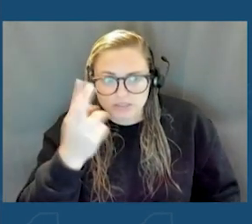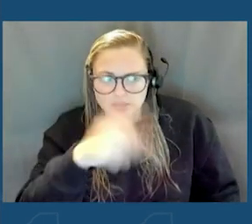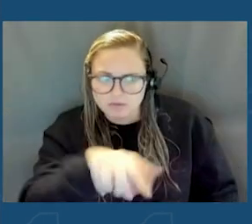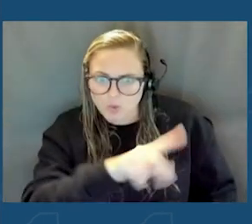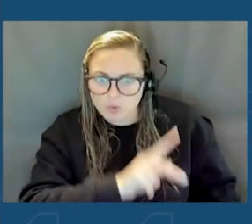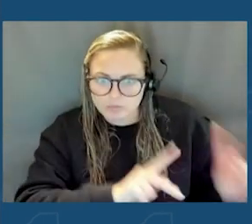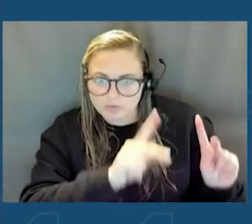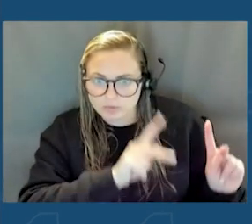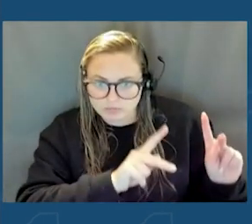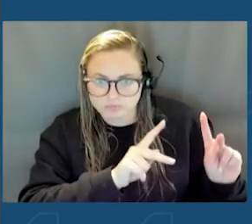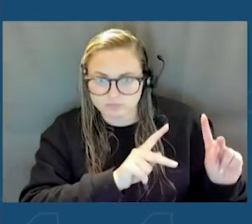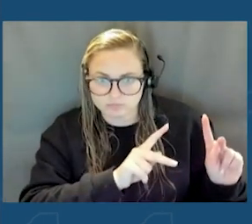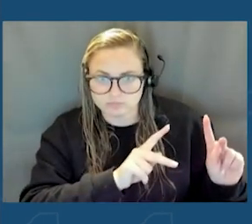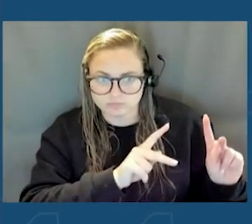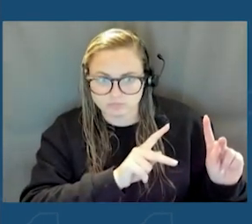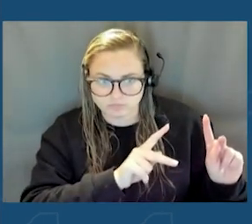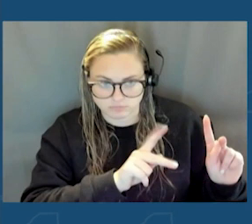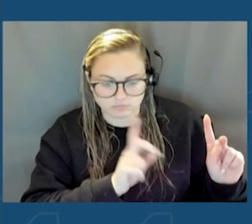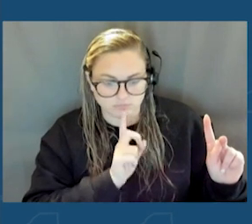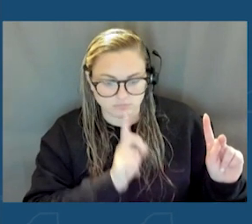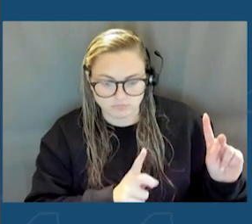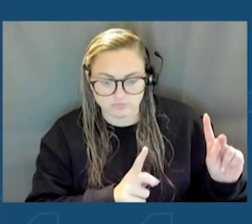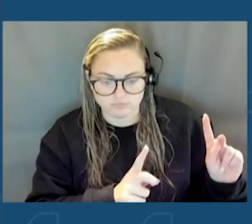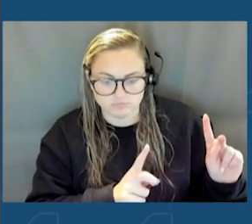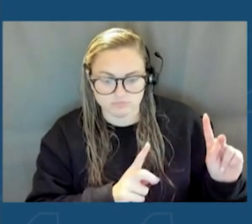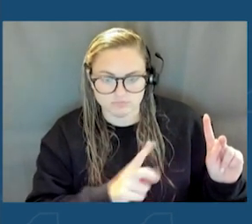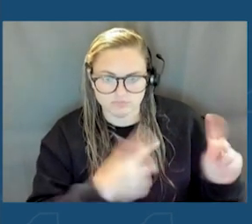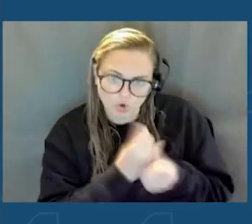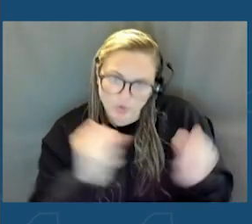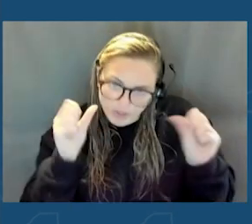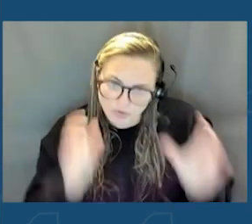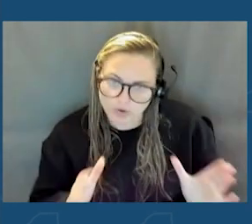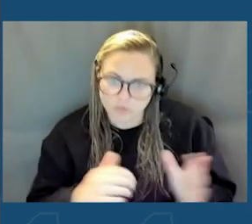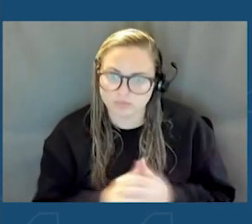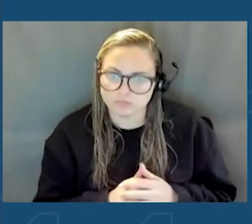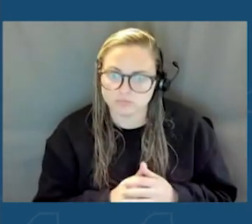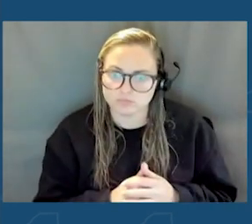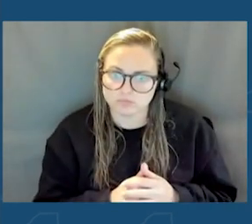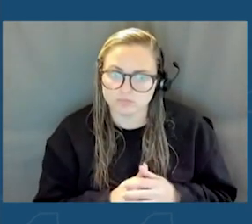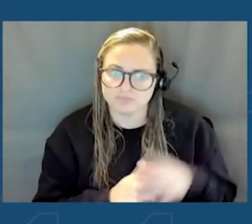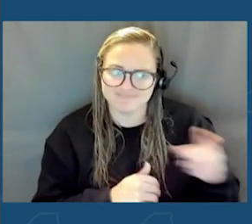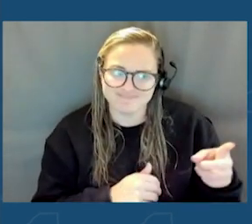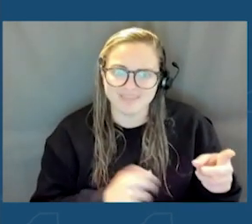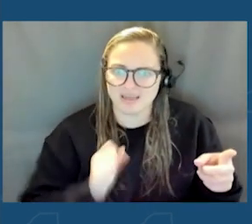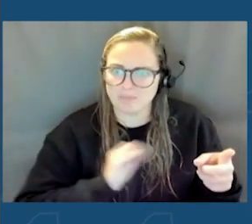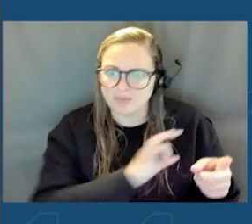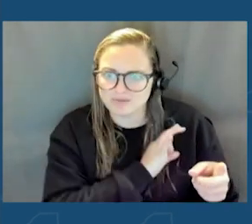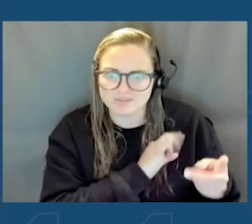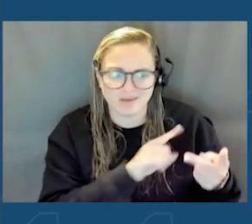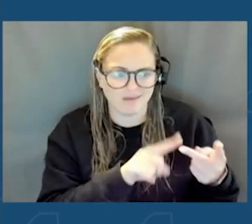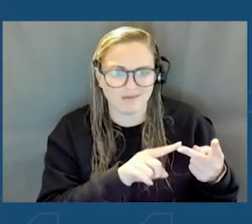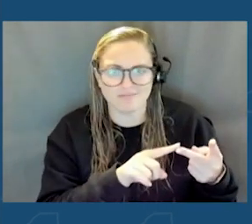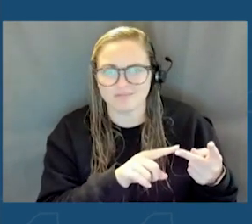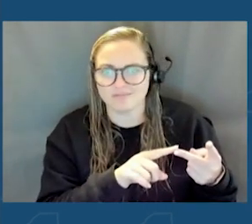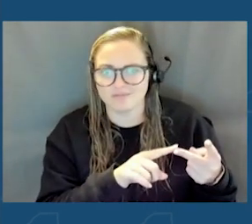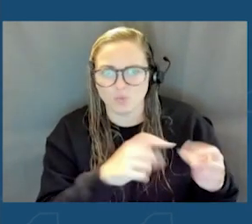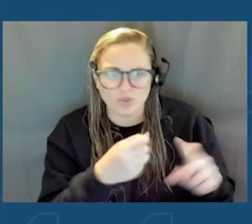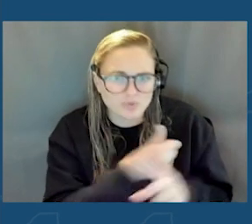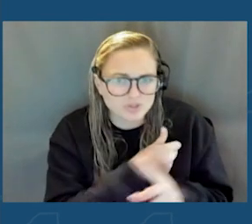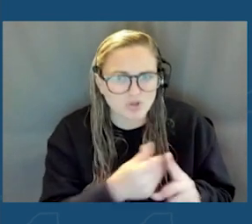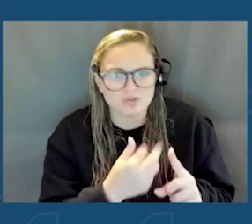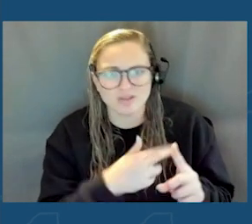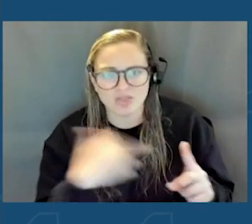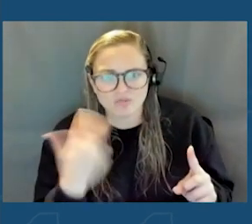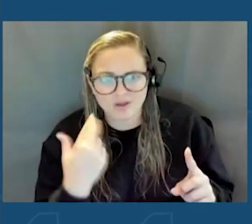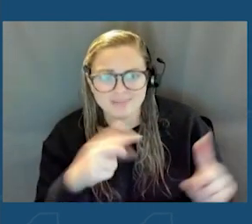people who really are heroes. What they and their staffs have to endure, and when there have been assaults and threats, I have